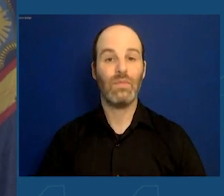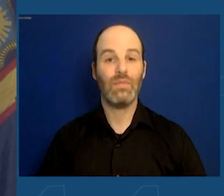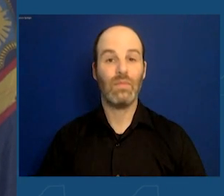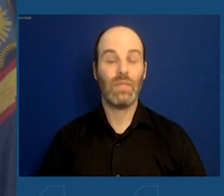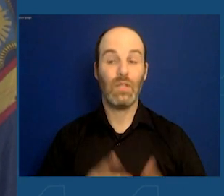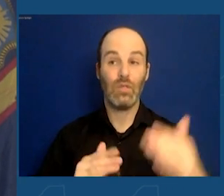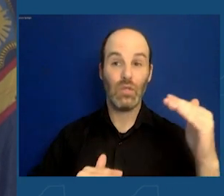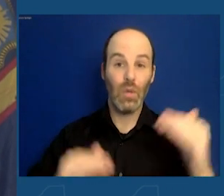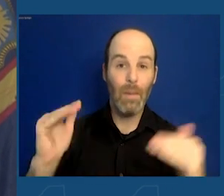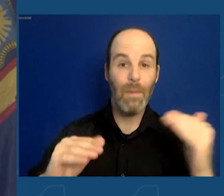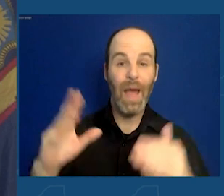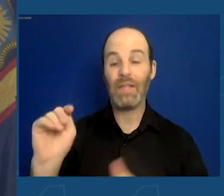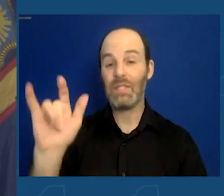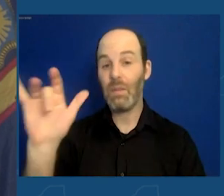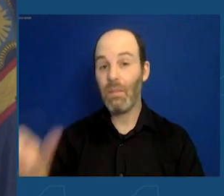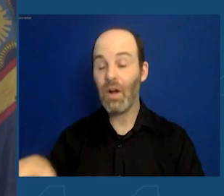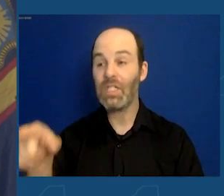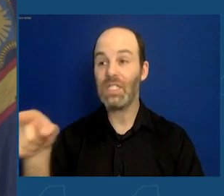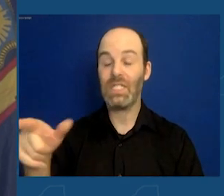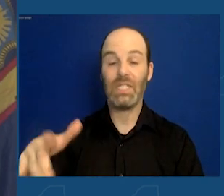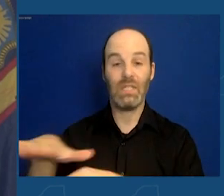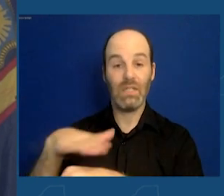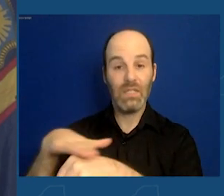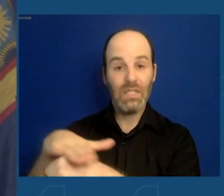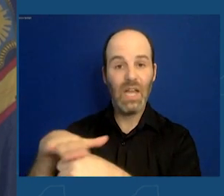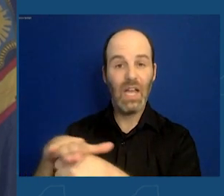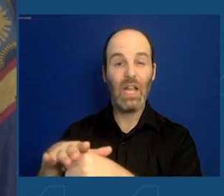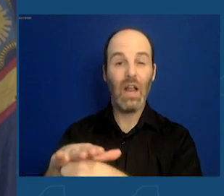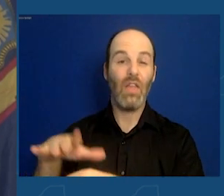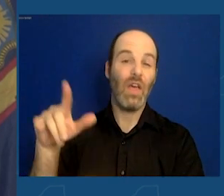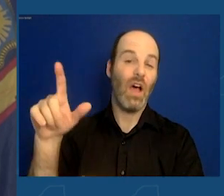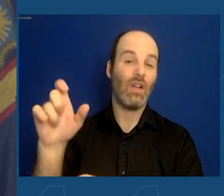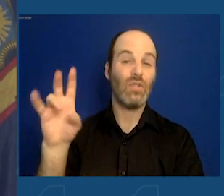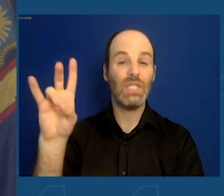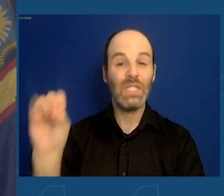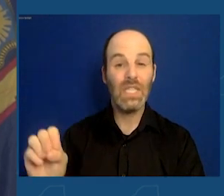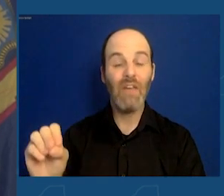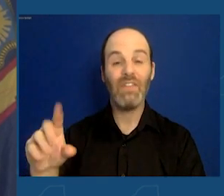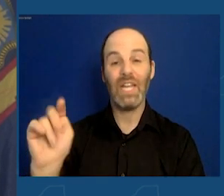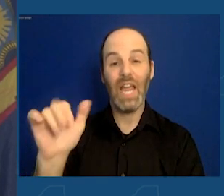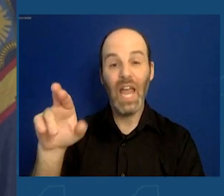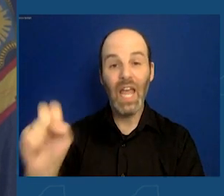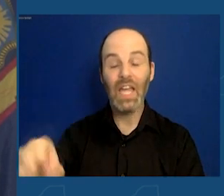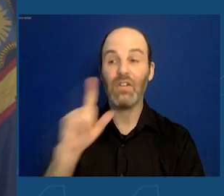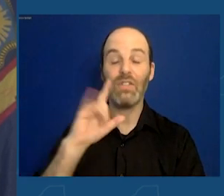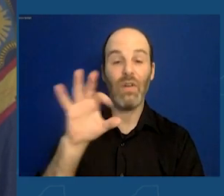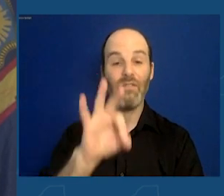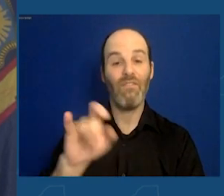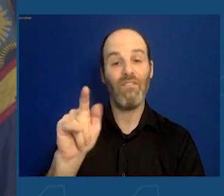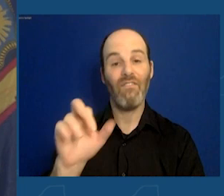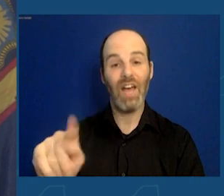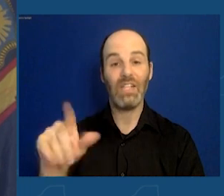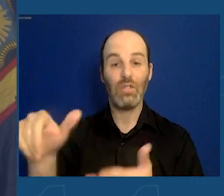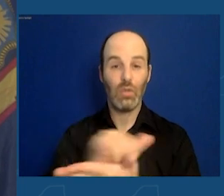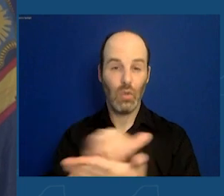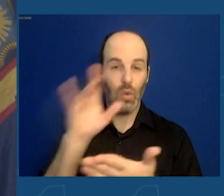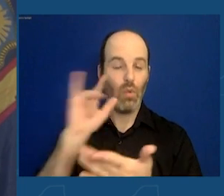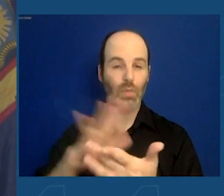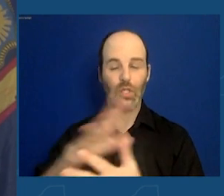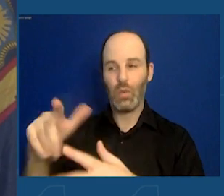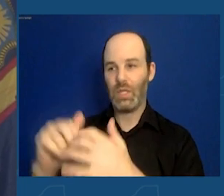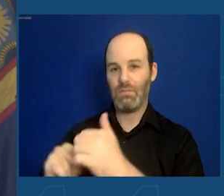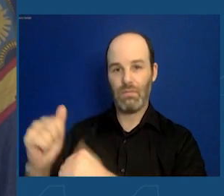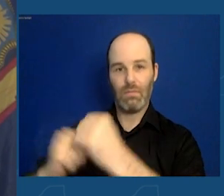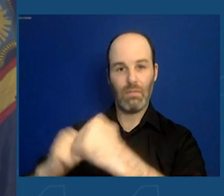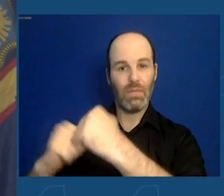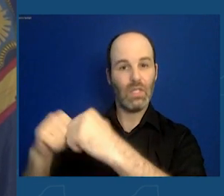Center site, the 127 acres that will be focused on Wolfast, New York, will basically be doing some site prep work to position that site